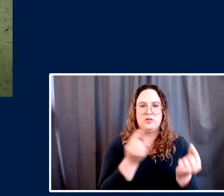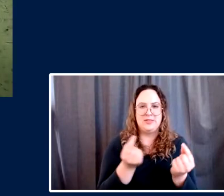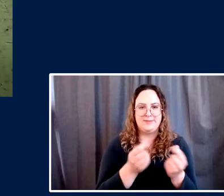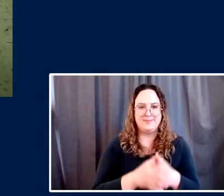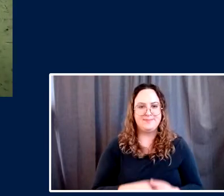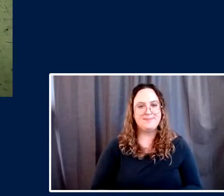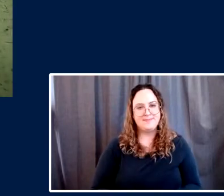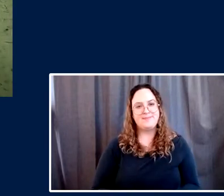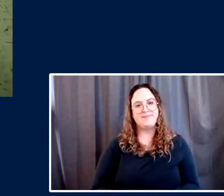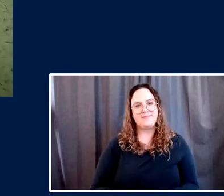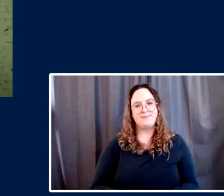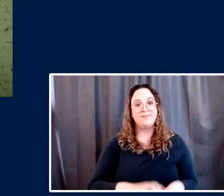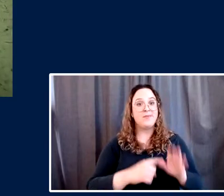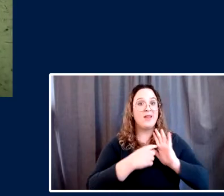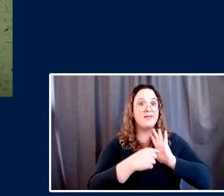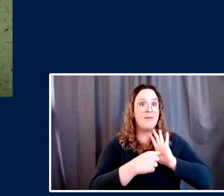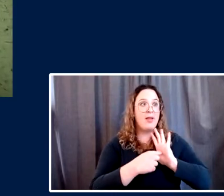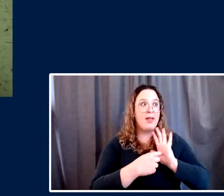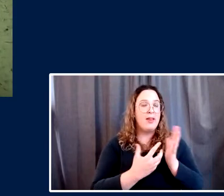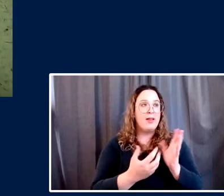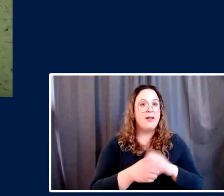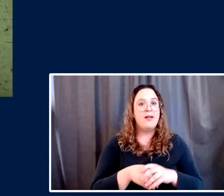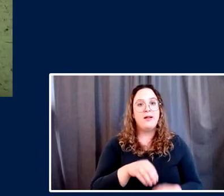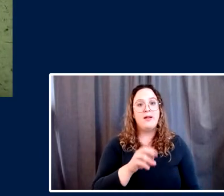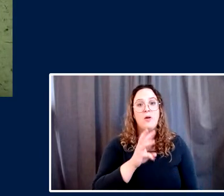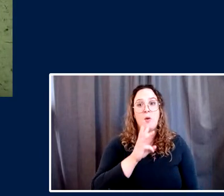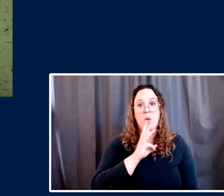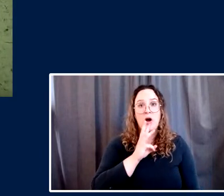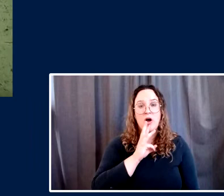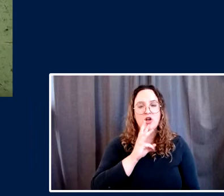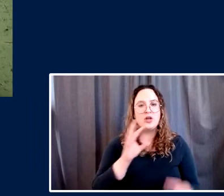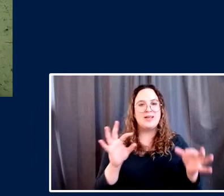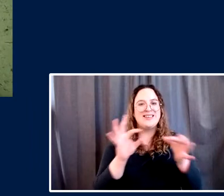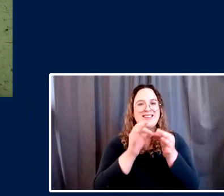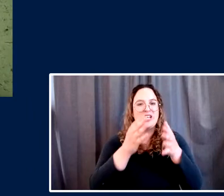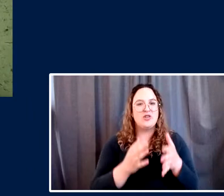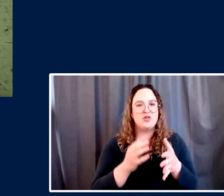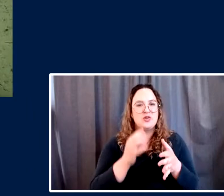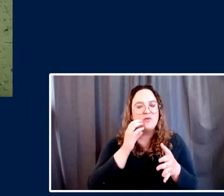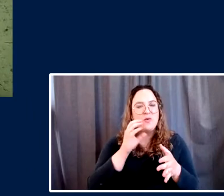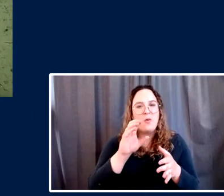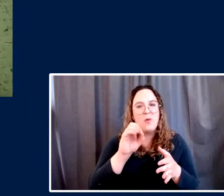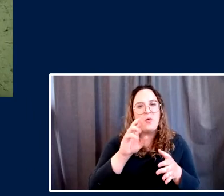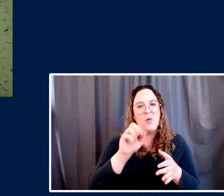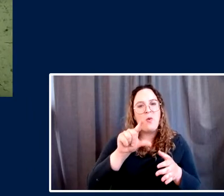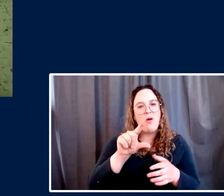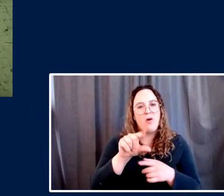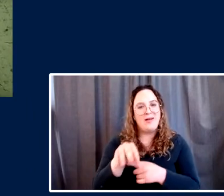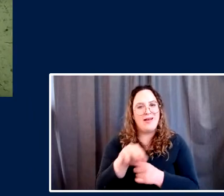like a water-mateable connector for the coral camera, which we used just yesterday as we set the coral camera